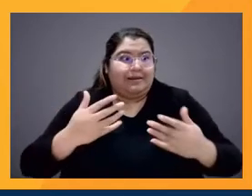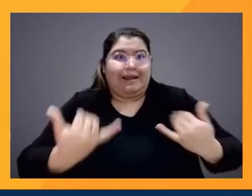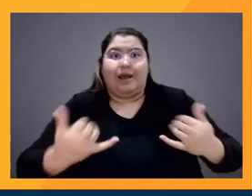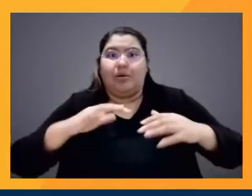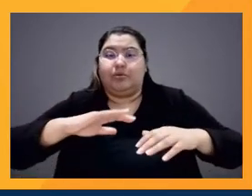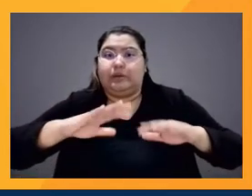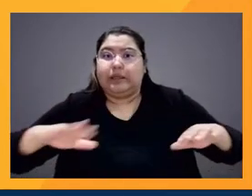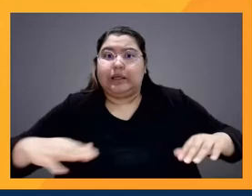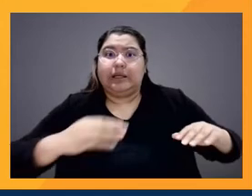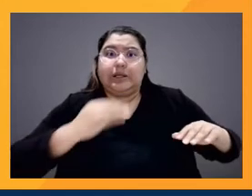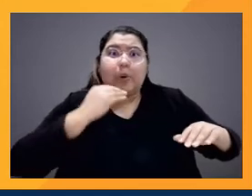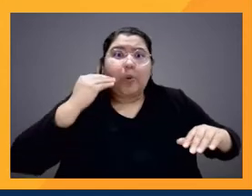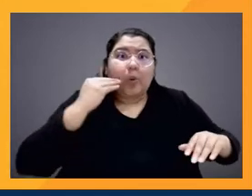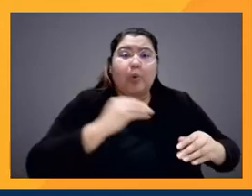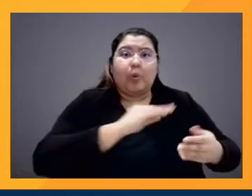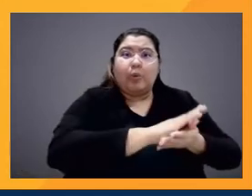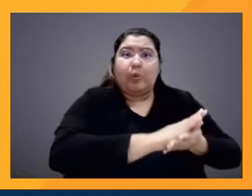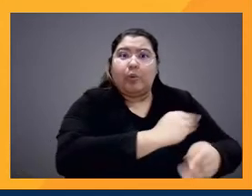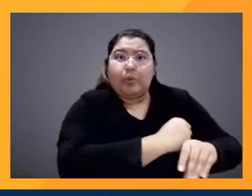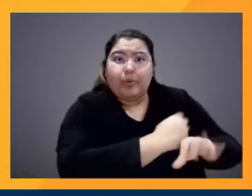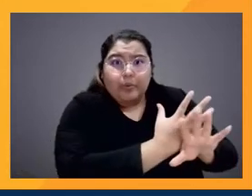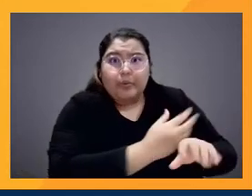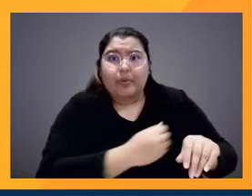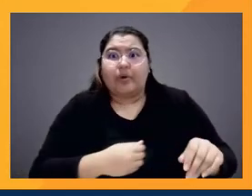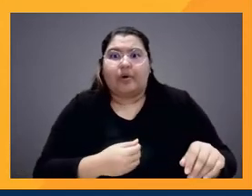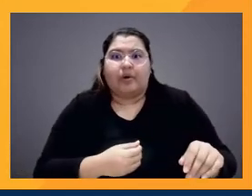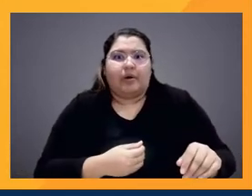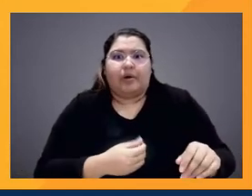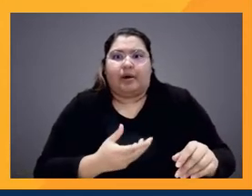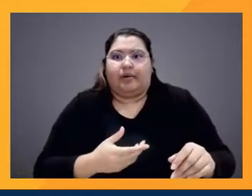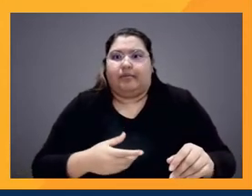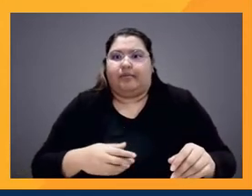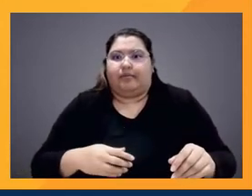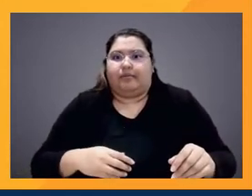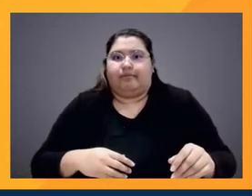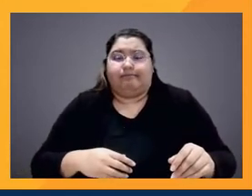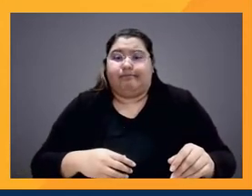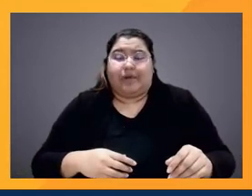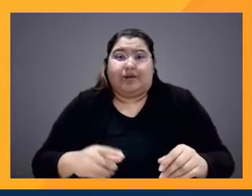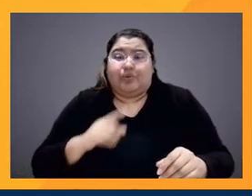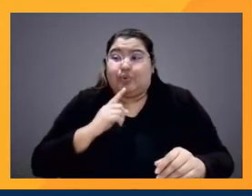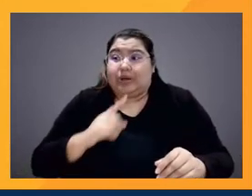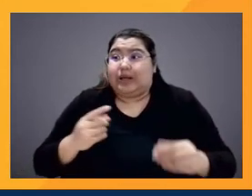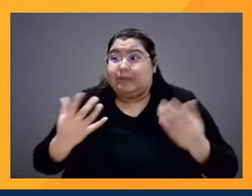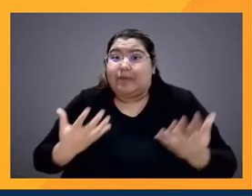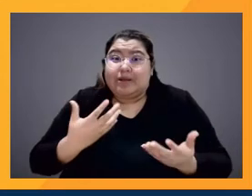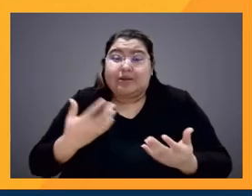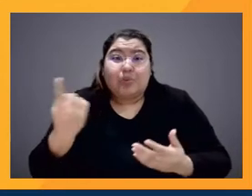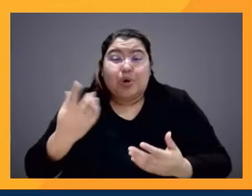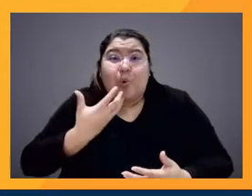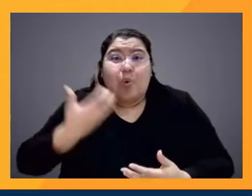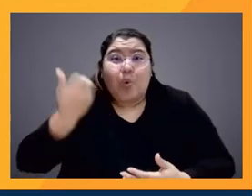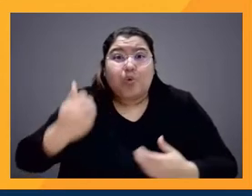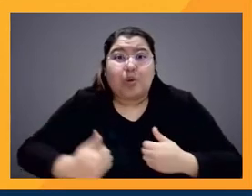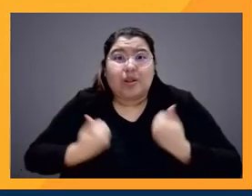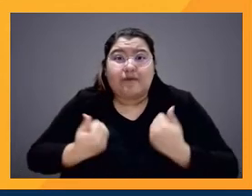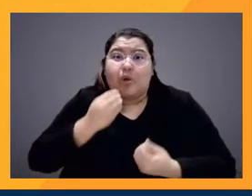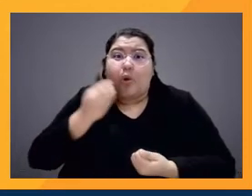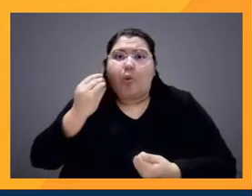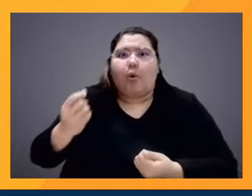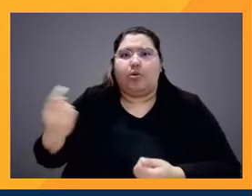want to keep working, but they can't for a whole host of reasons. And a big one is because they have caregiving obligations. And so